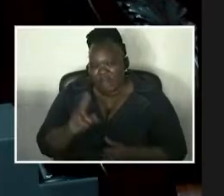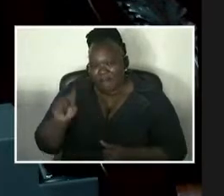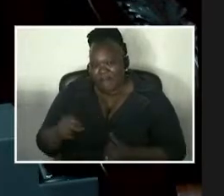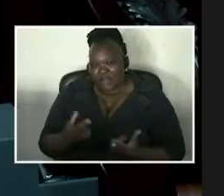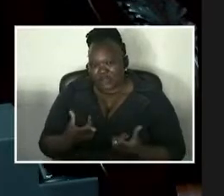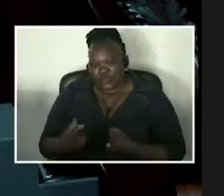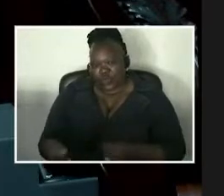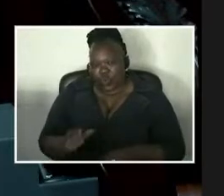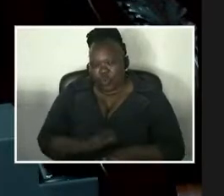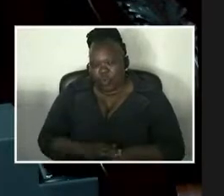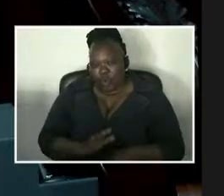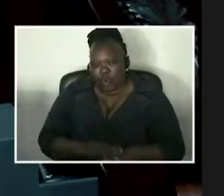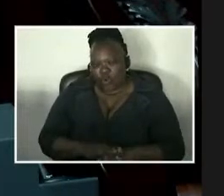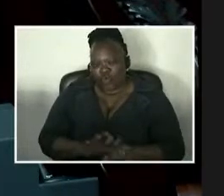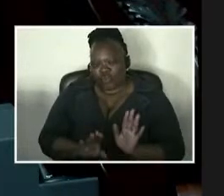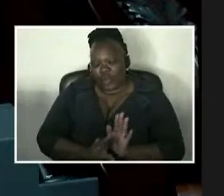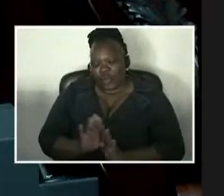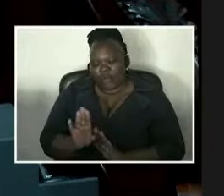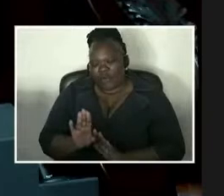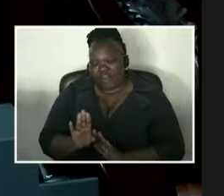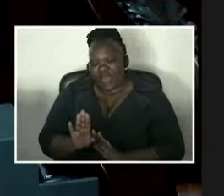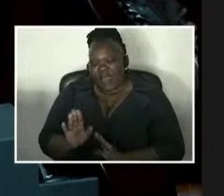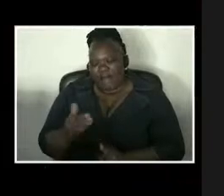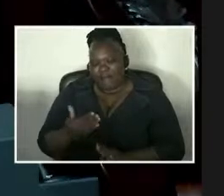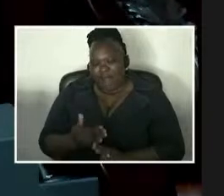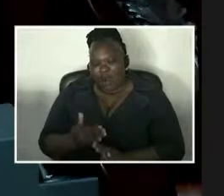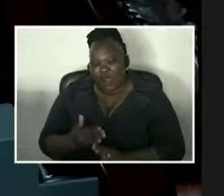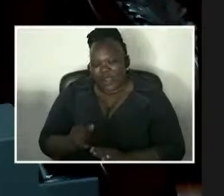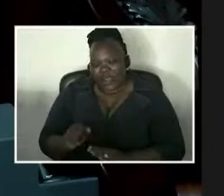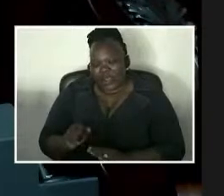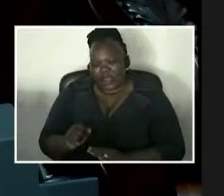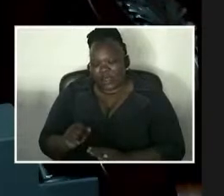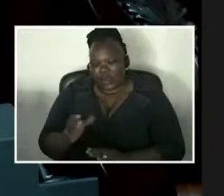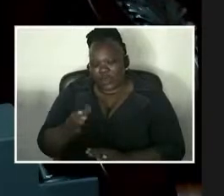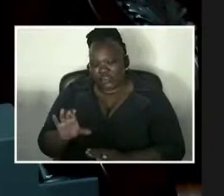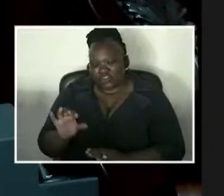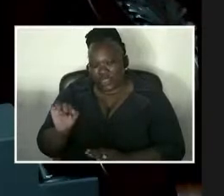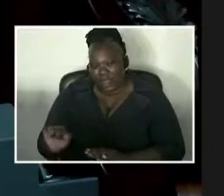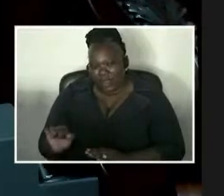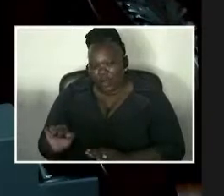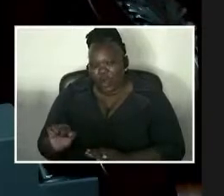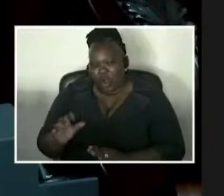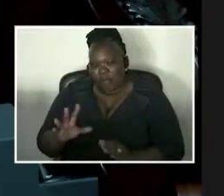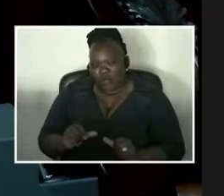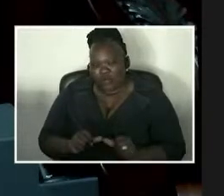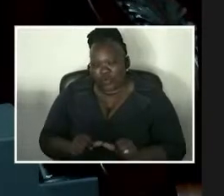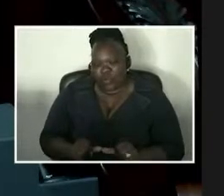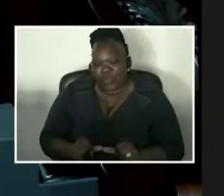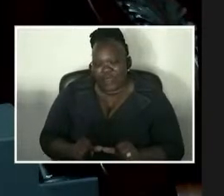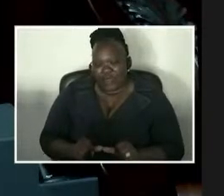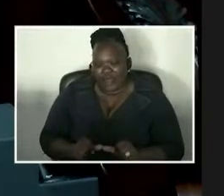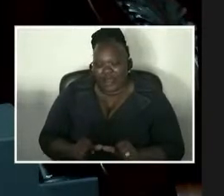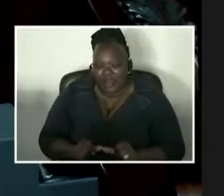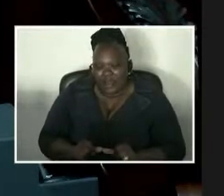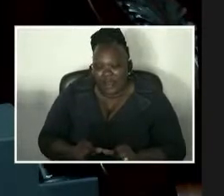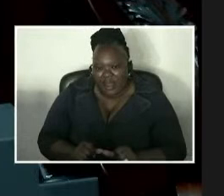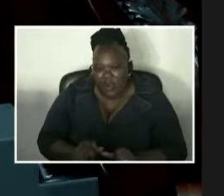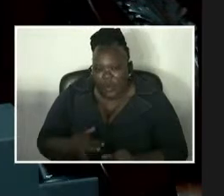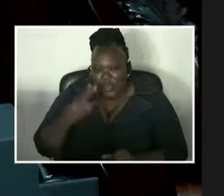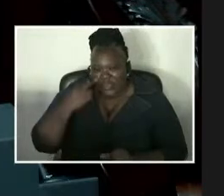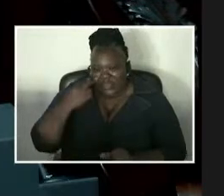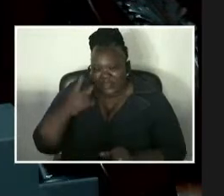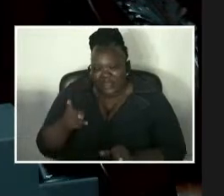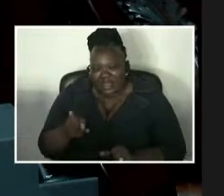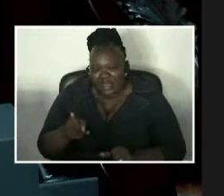more to improve their working condition if we do not they will continue we will continue to see the